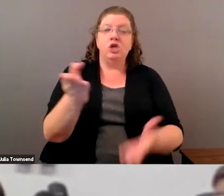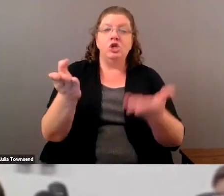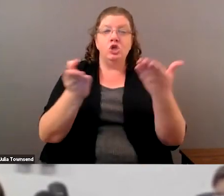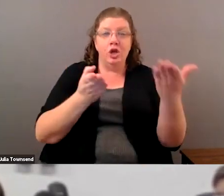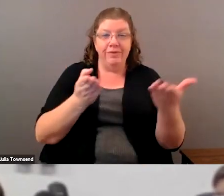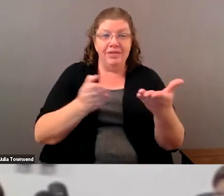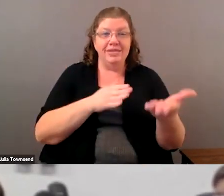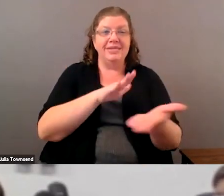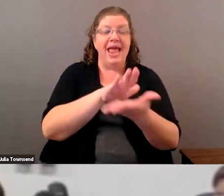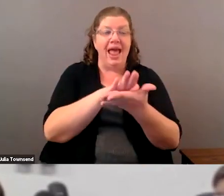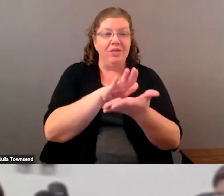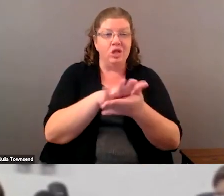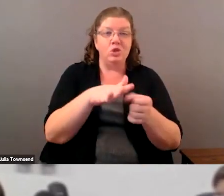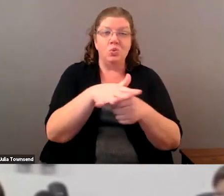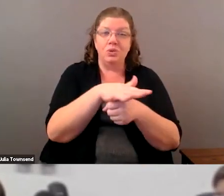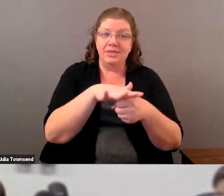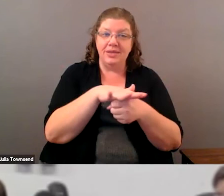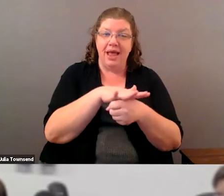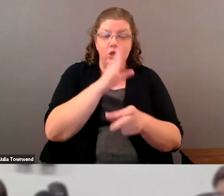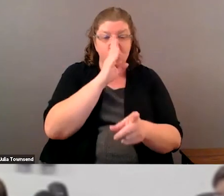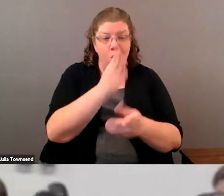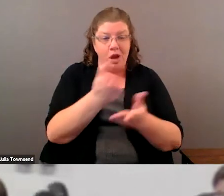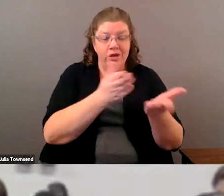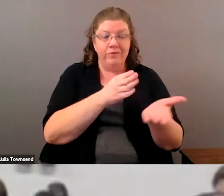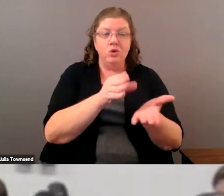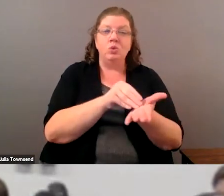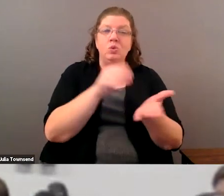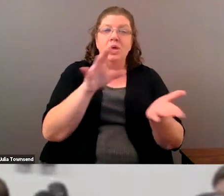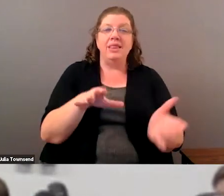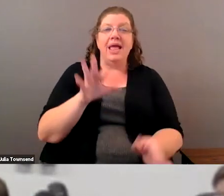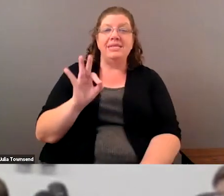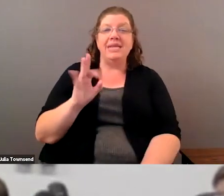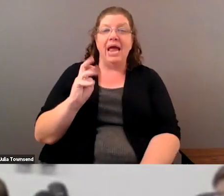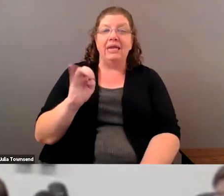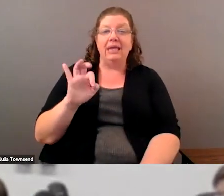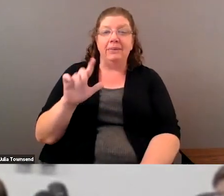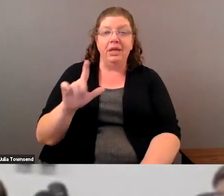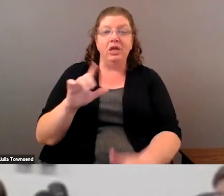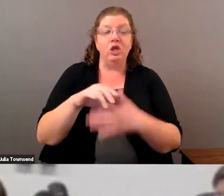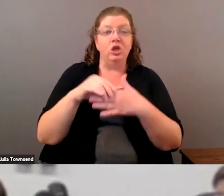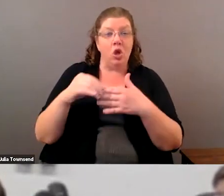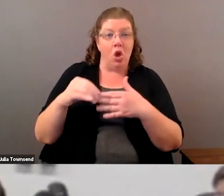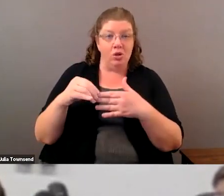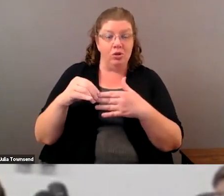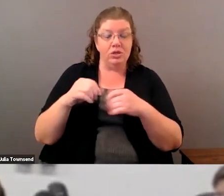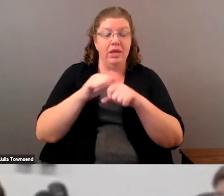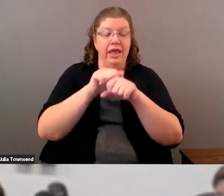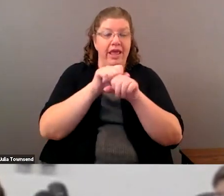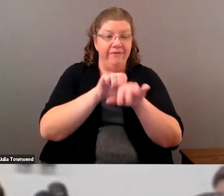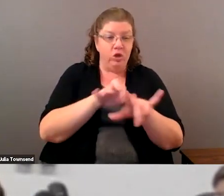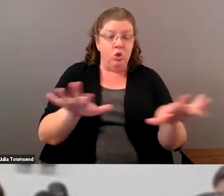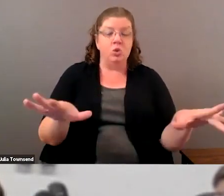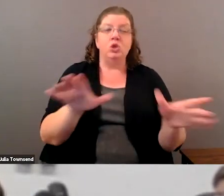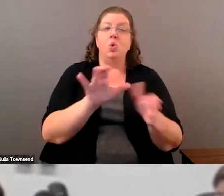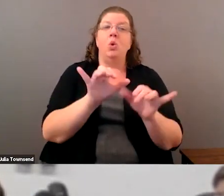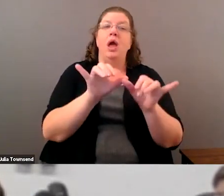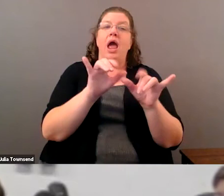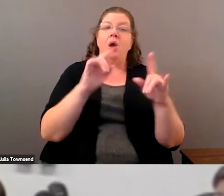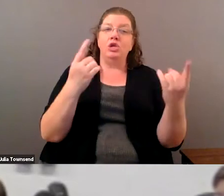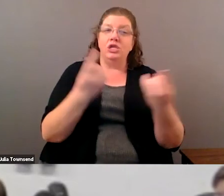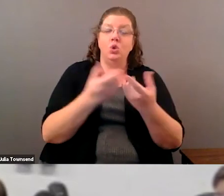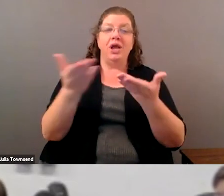the school sites to students. That's $9 million infused into our district of services directly to